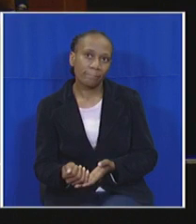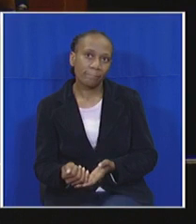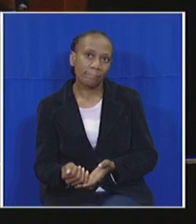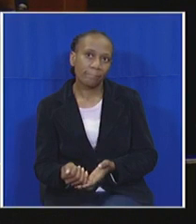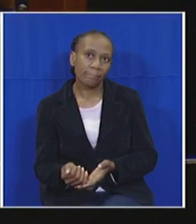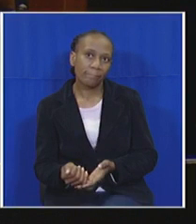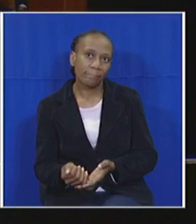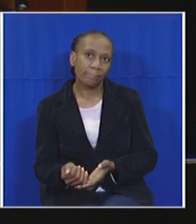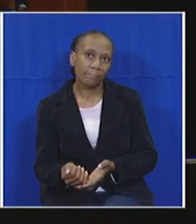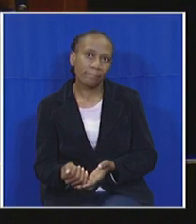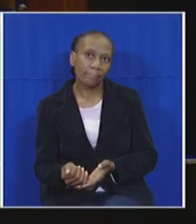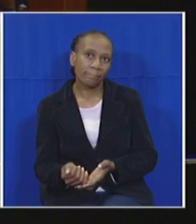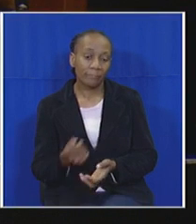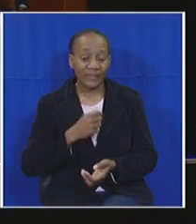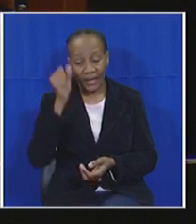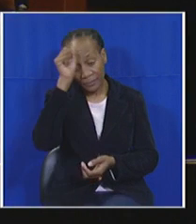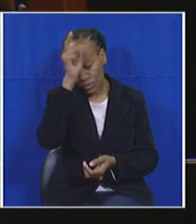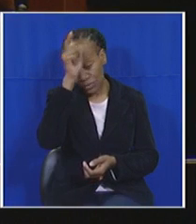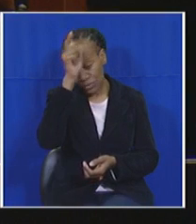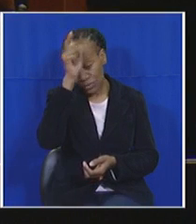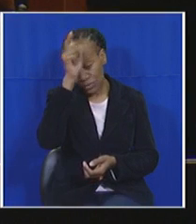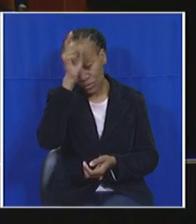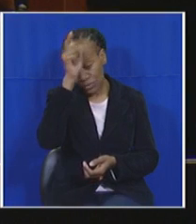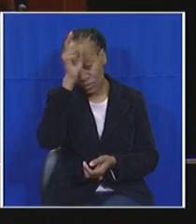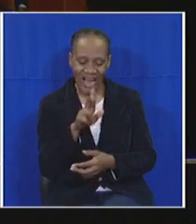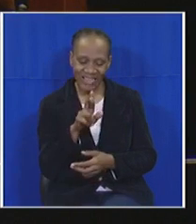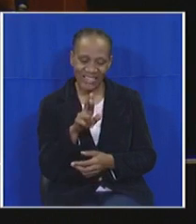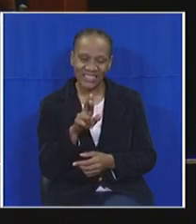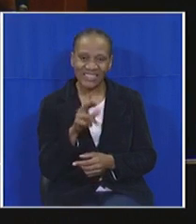You know, I'm a Swazi. In Swazi, Uara is Ra.